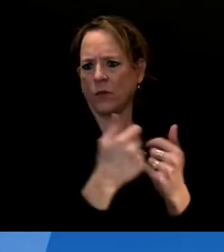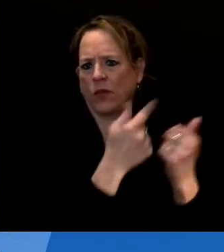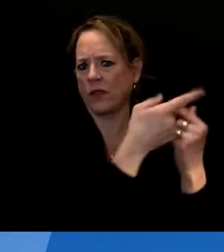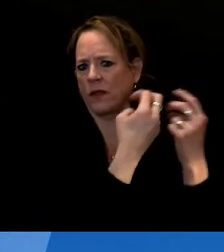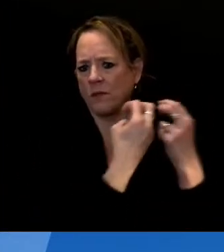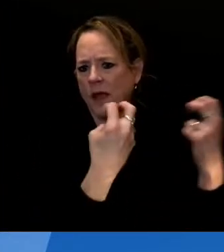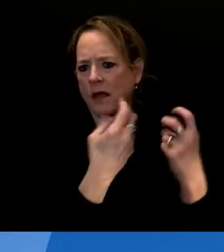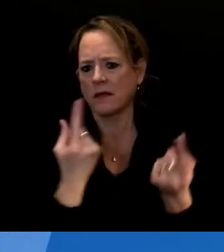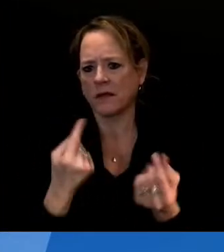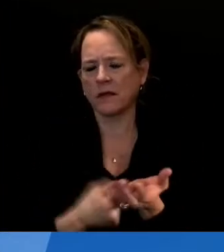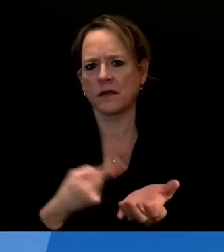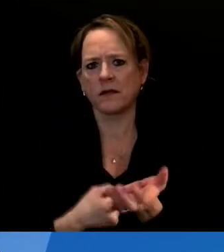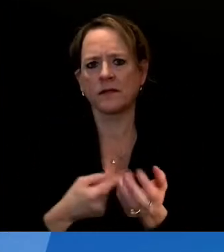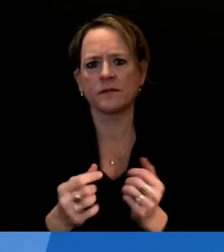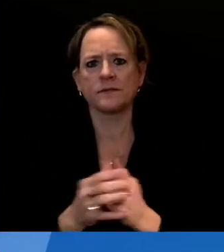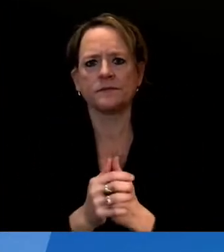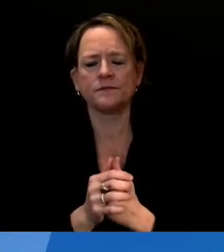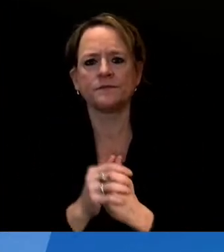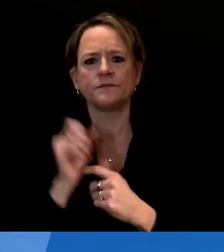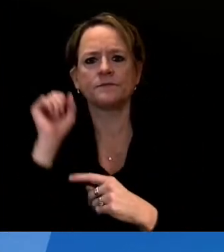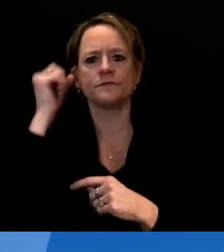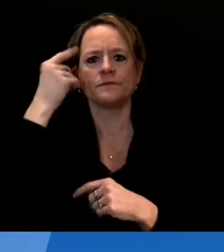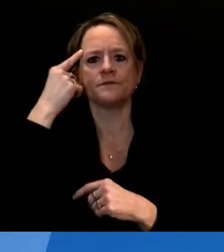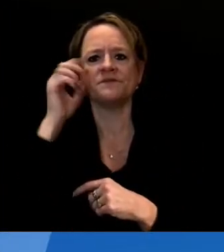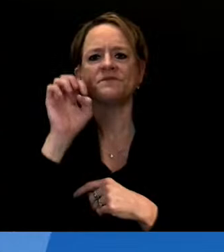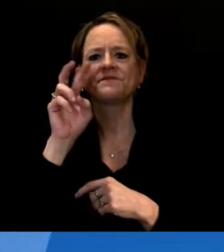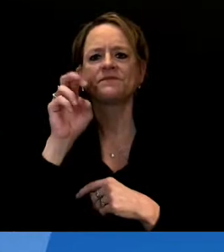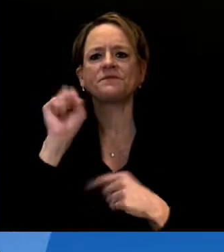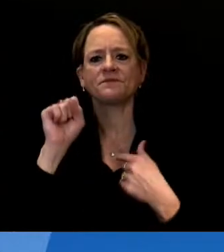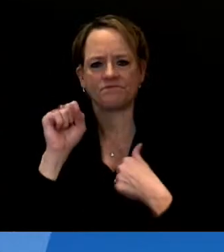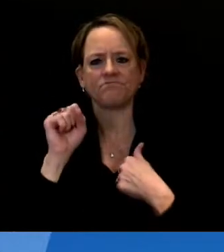Well, I'll just jump in first. Clearly, that